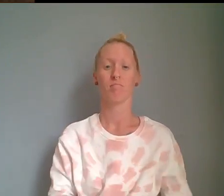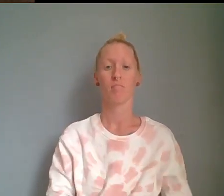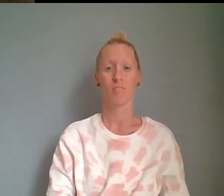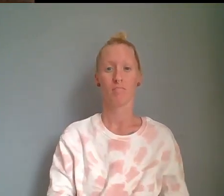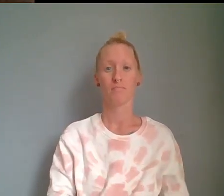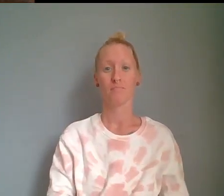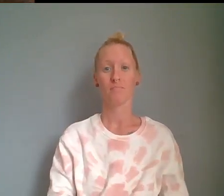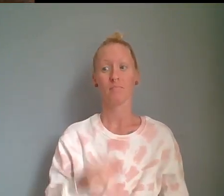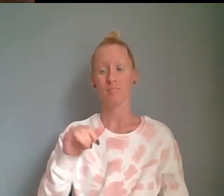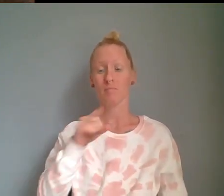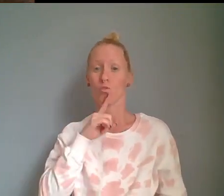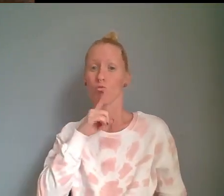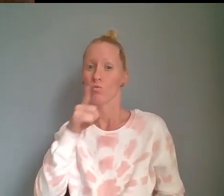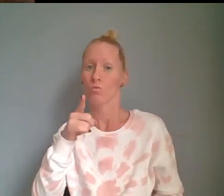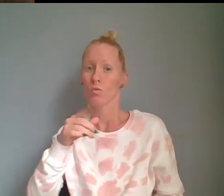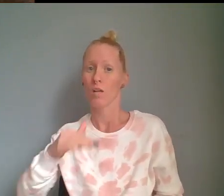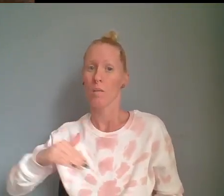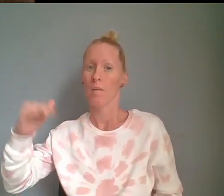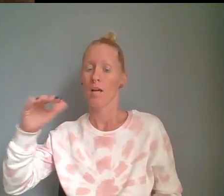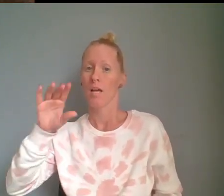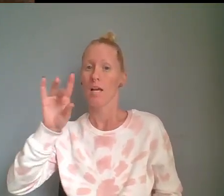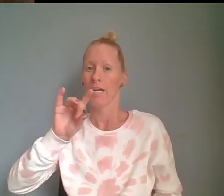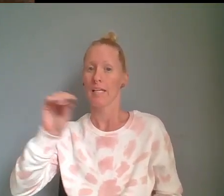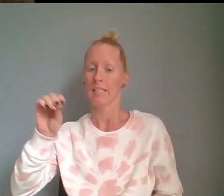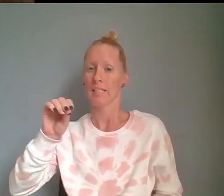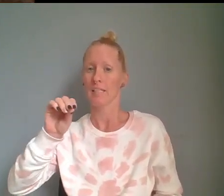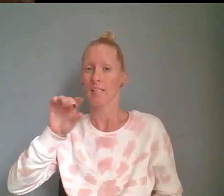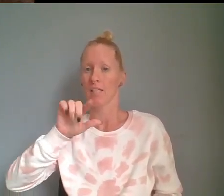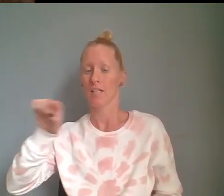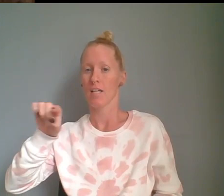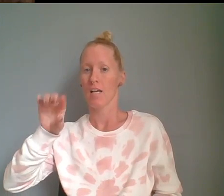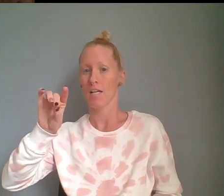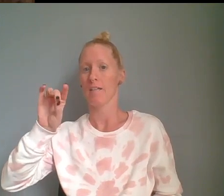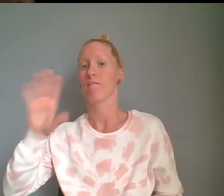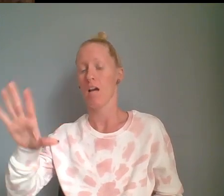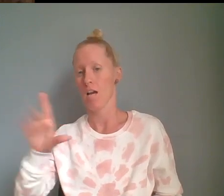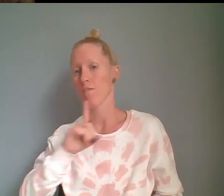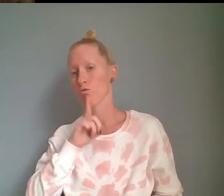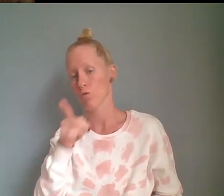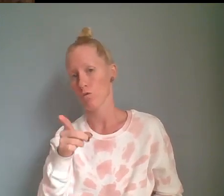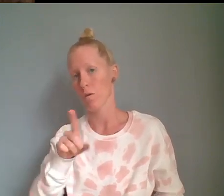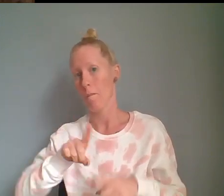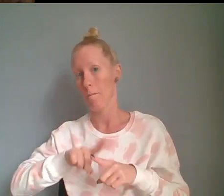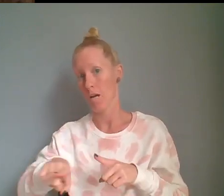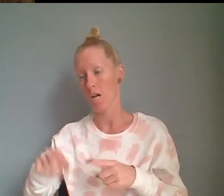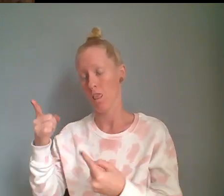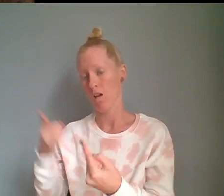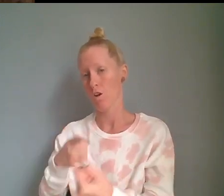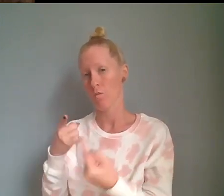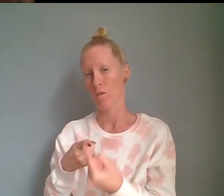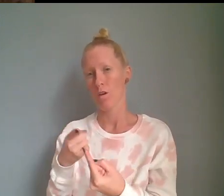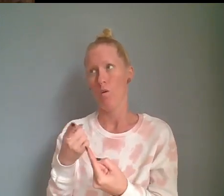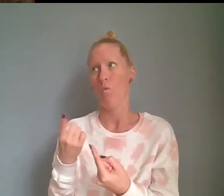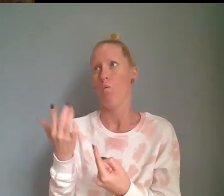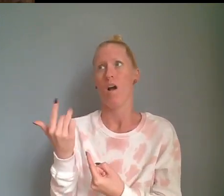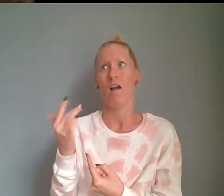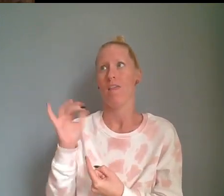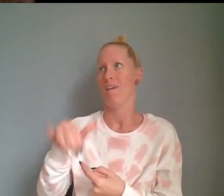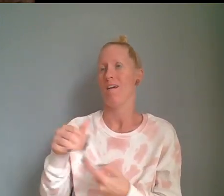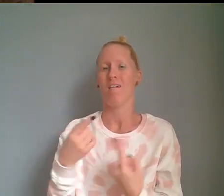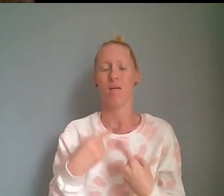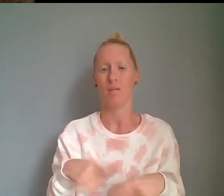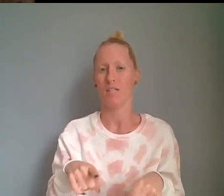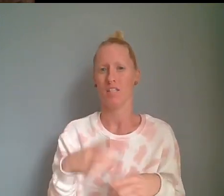That's true up to about age 80 or 85. But, and the arguments for why this is the case are